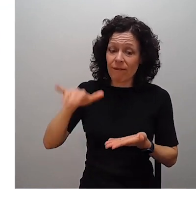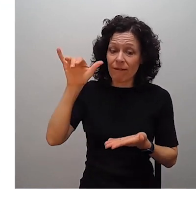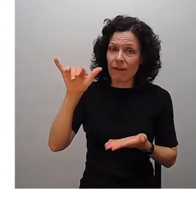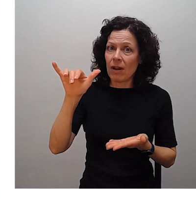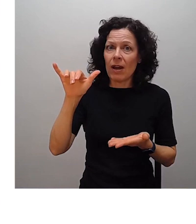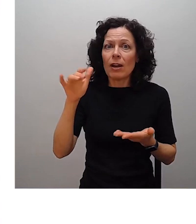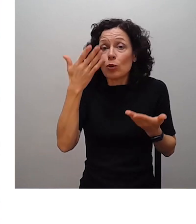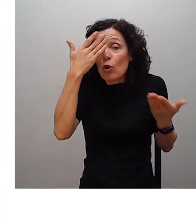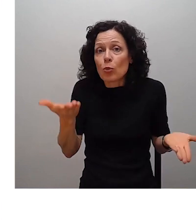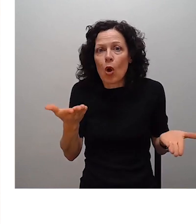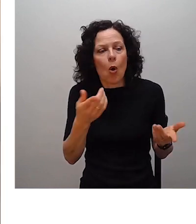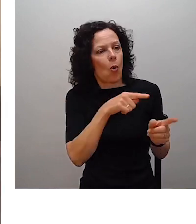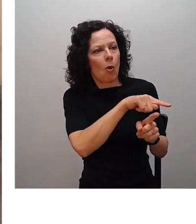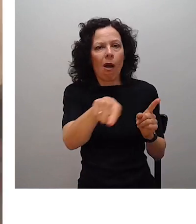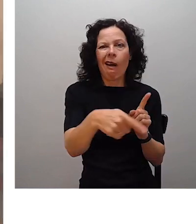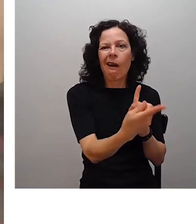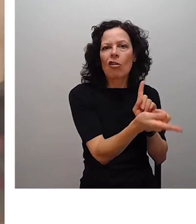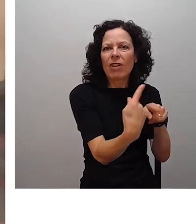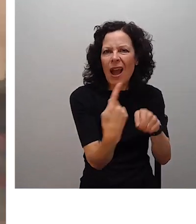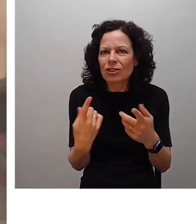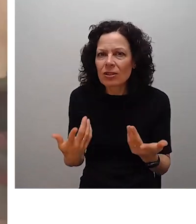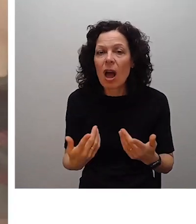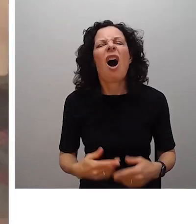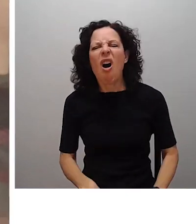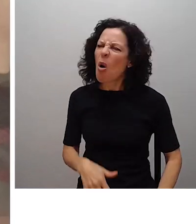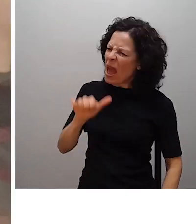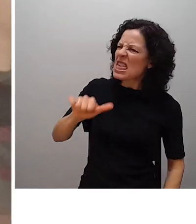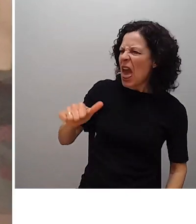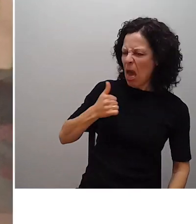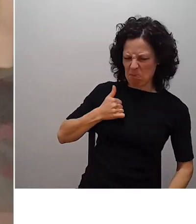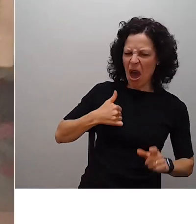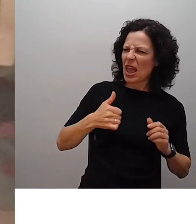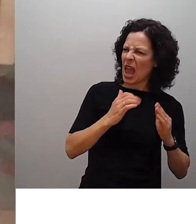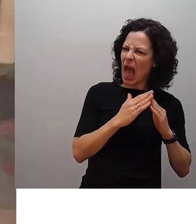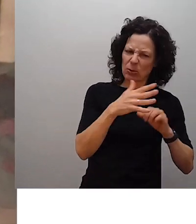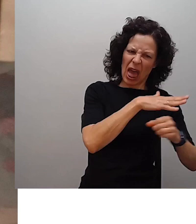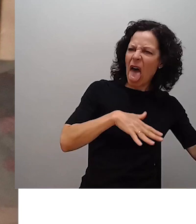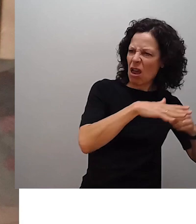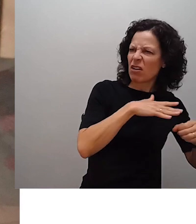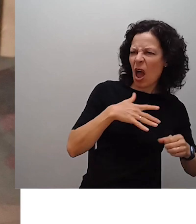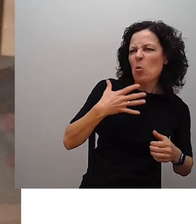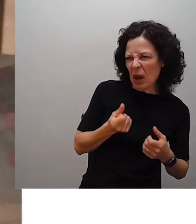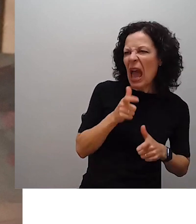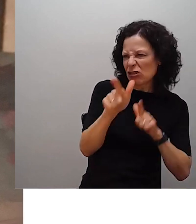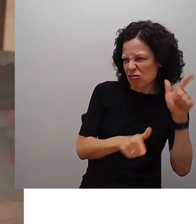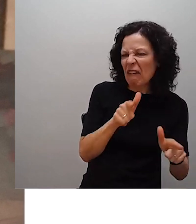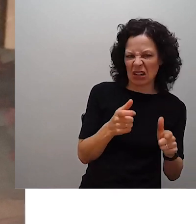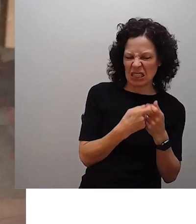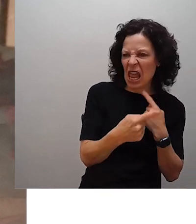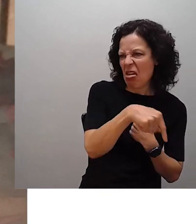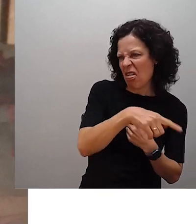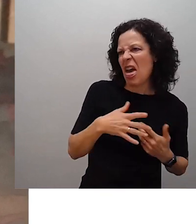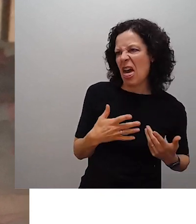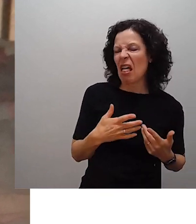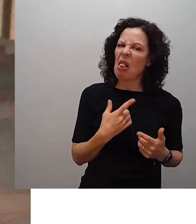what the reaction's going to be, whether people are like, oh yeah, we had them down like where I live or whatever, and we had like travellers where